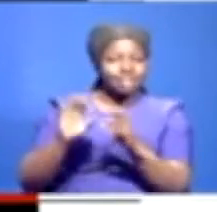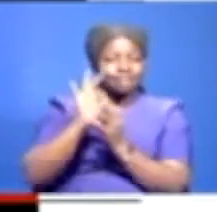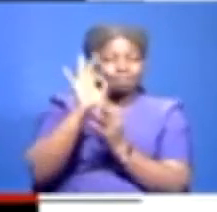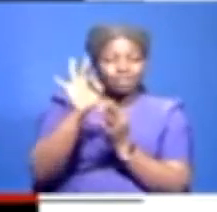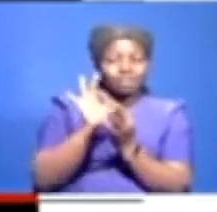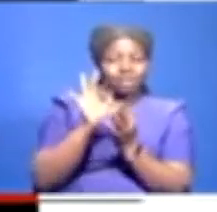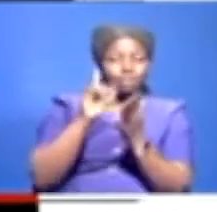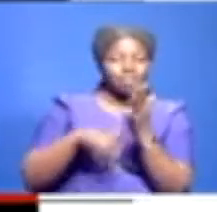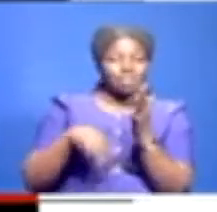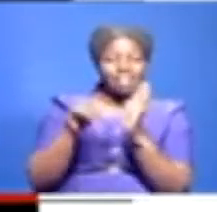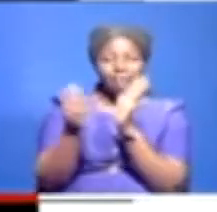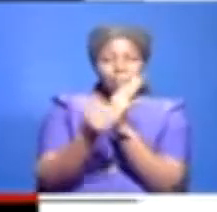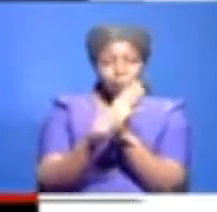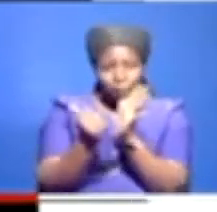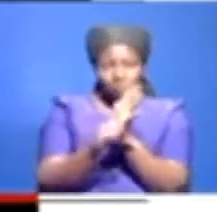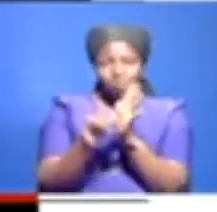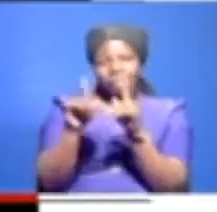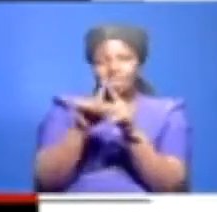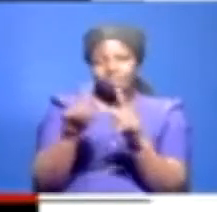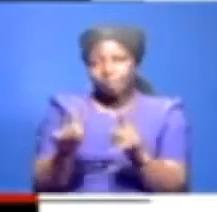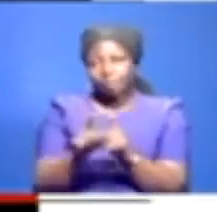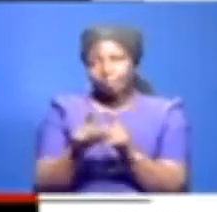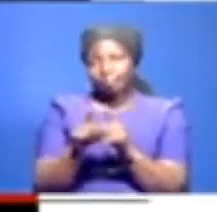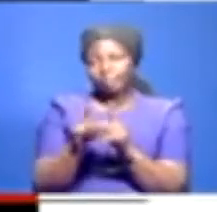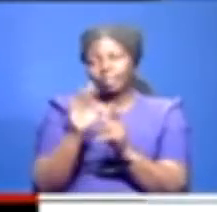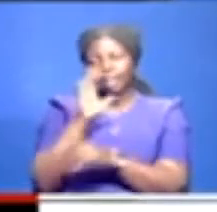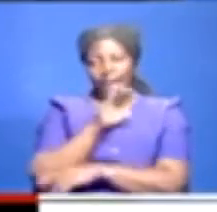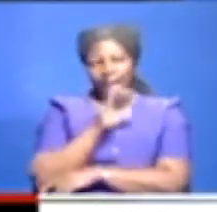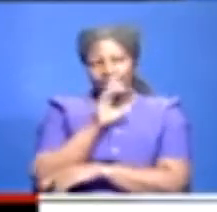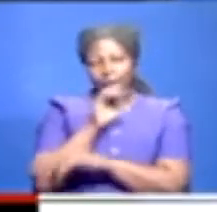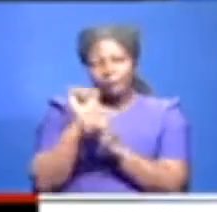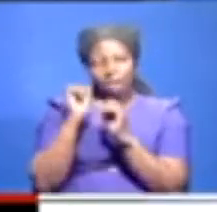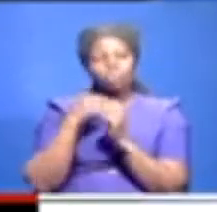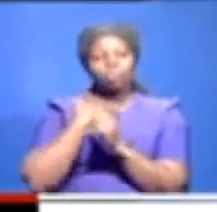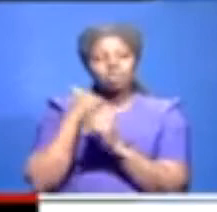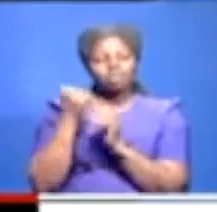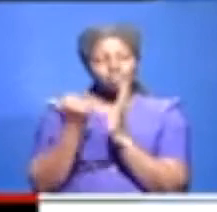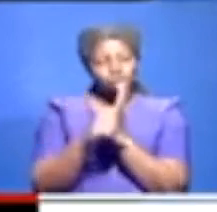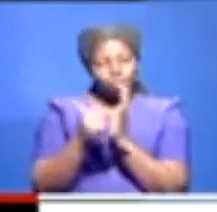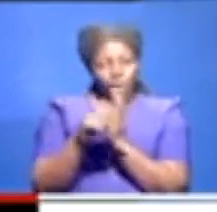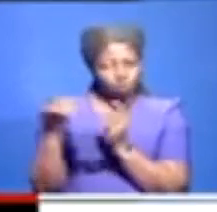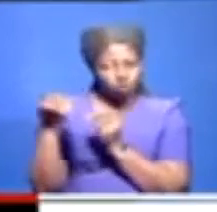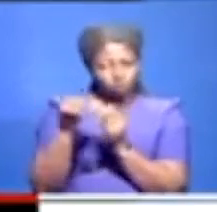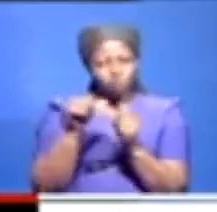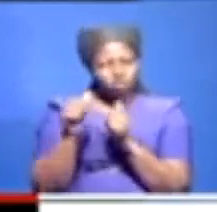the problems that the clients would like to be solved. Betty Kiptum, Lunchtime News.